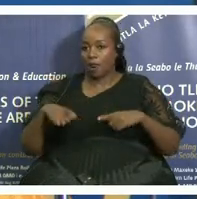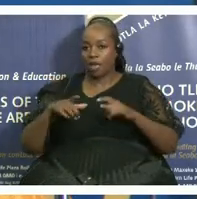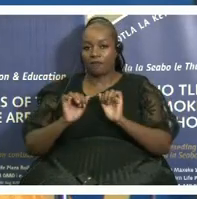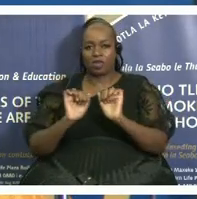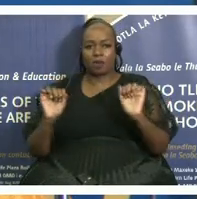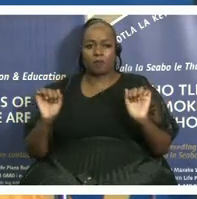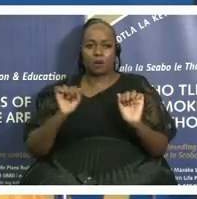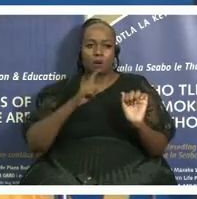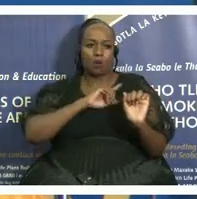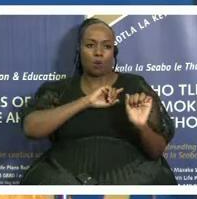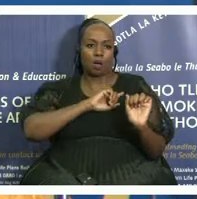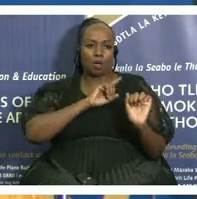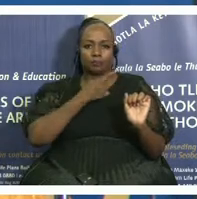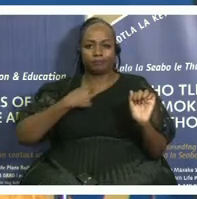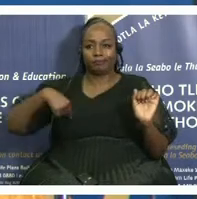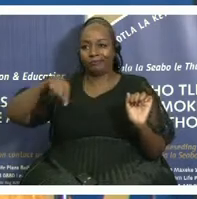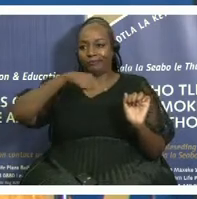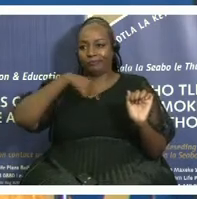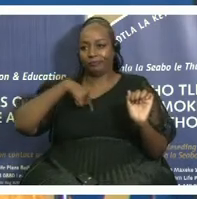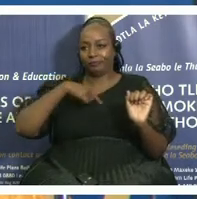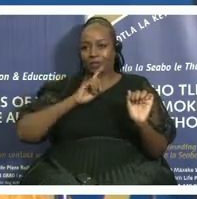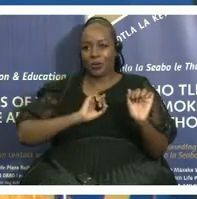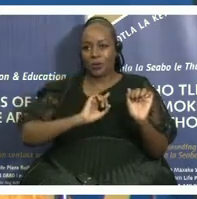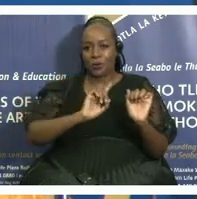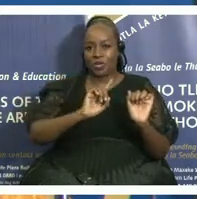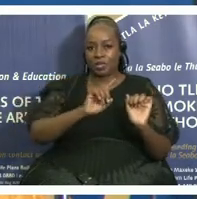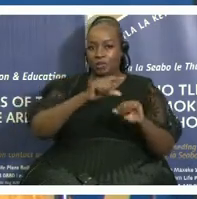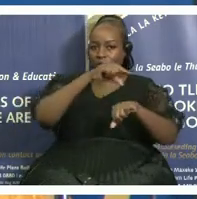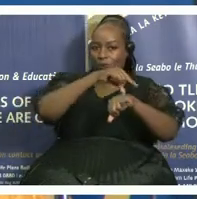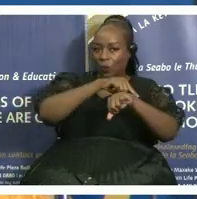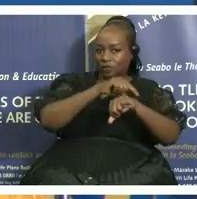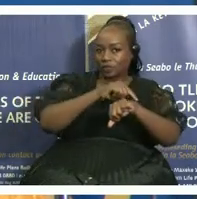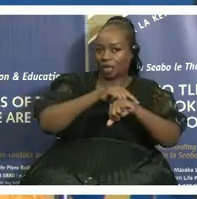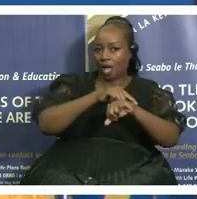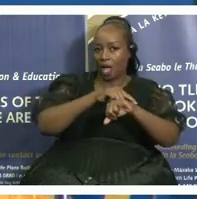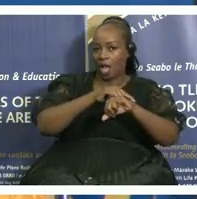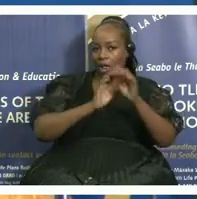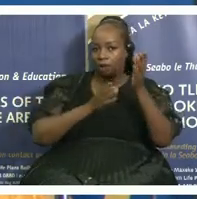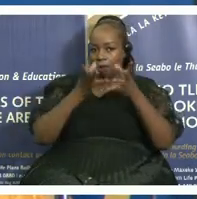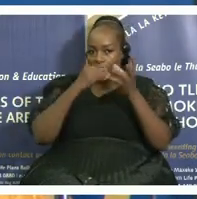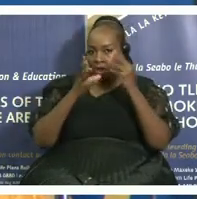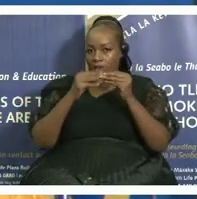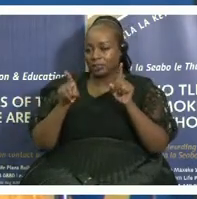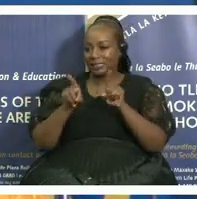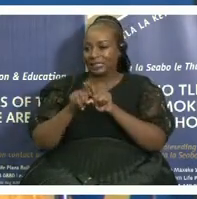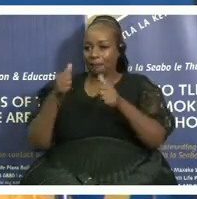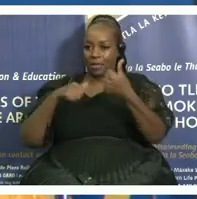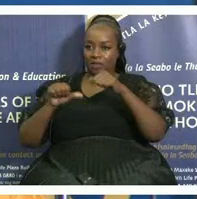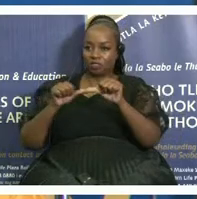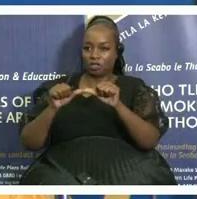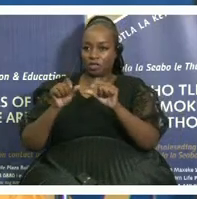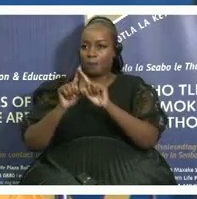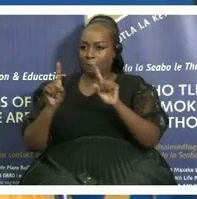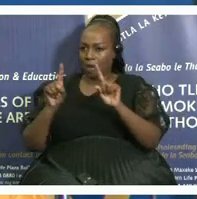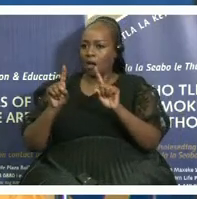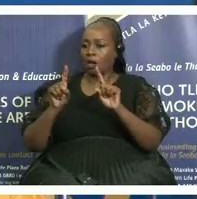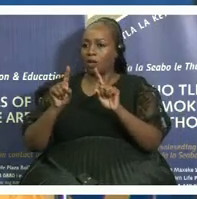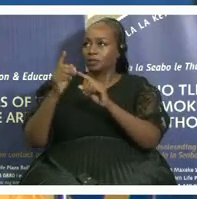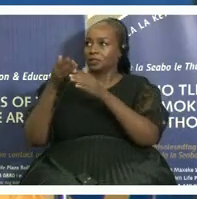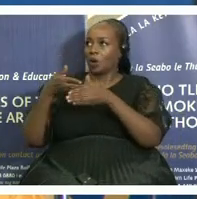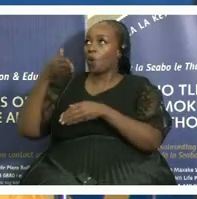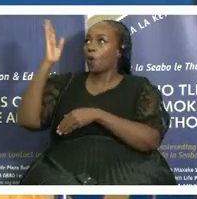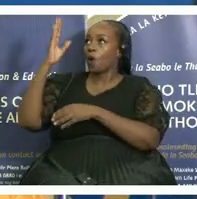a se kaofela re ka yang dikolong ra ba di-doctor ra ba di-engineers bana ba rona modimo ba file